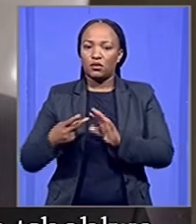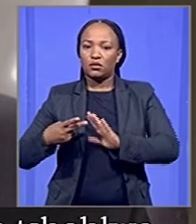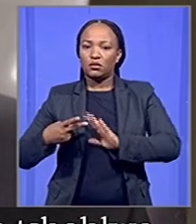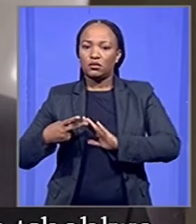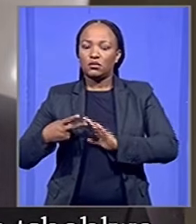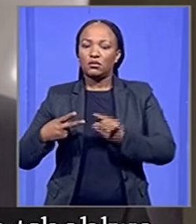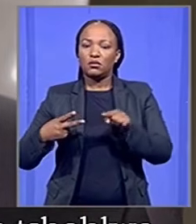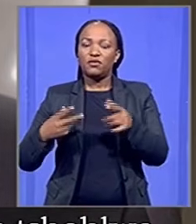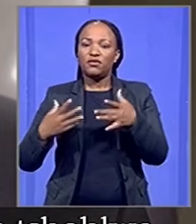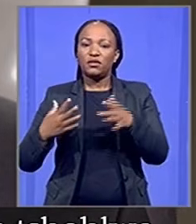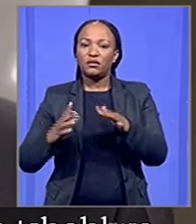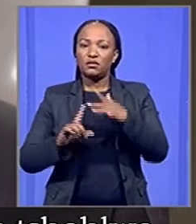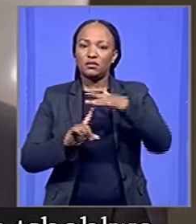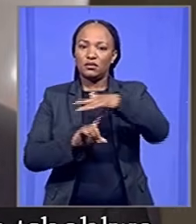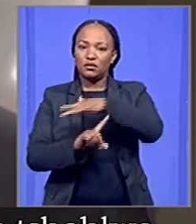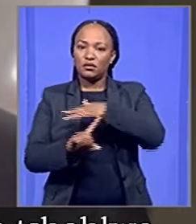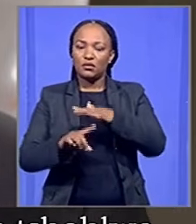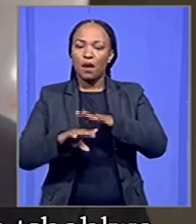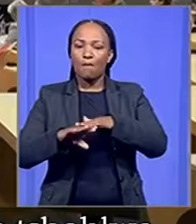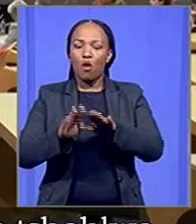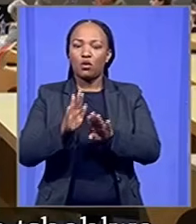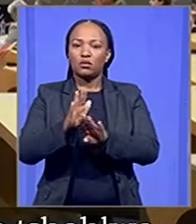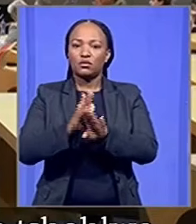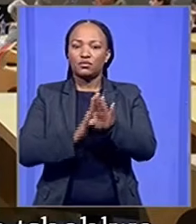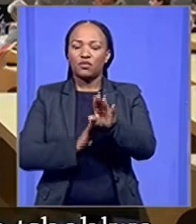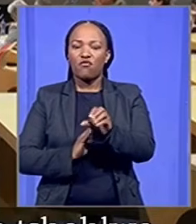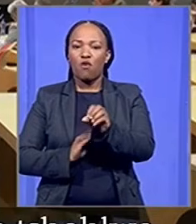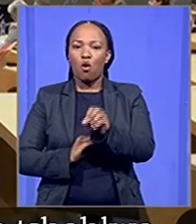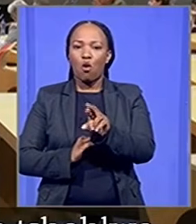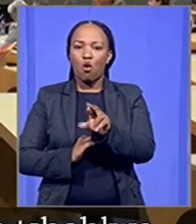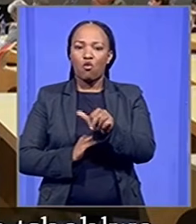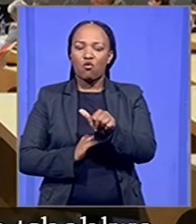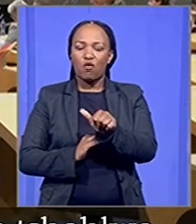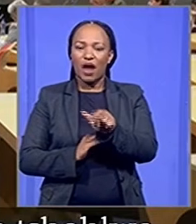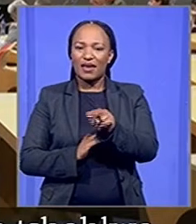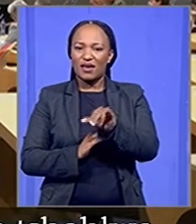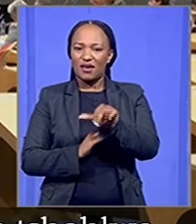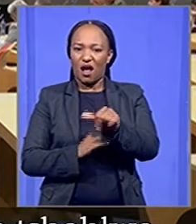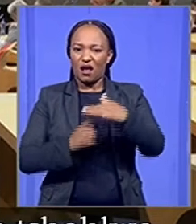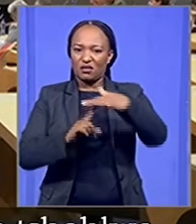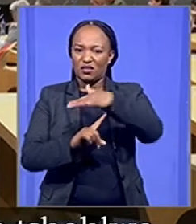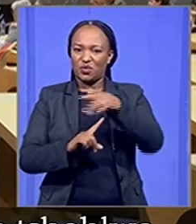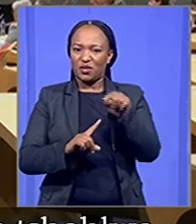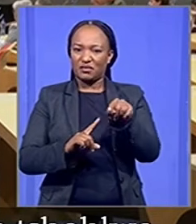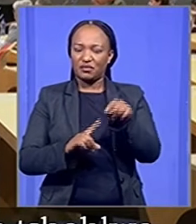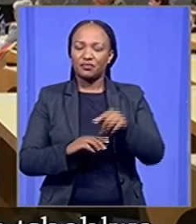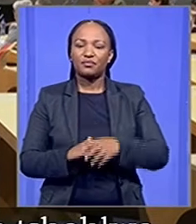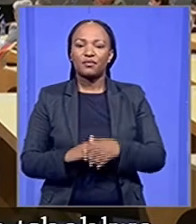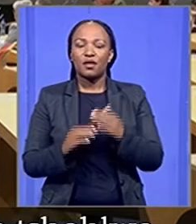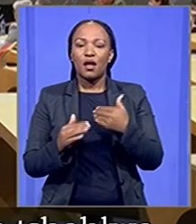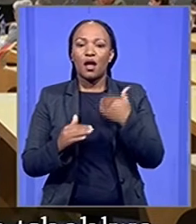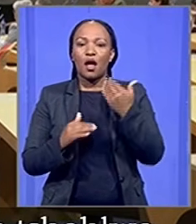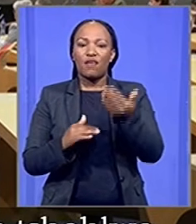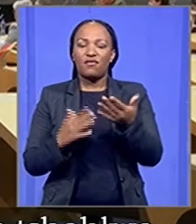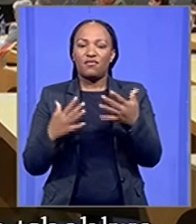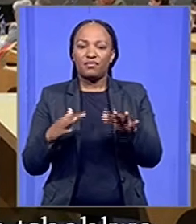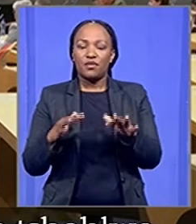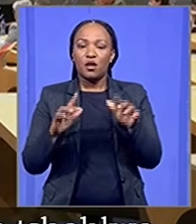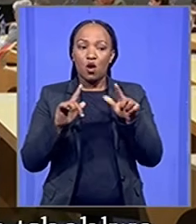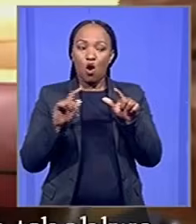the status and the further development in Orania. Nakong ya kopano ya lekgotla ho ile a kgethwa ditho tsa komiti ka